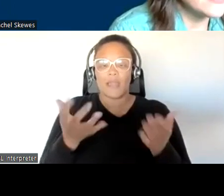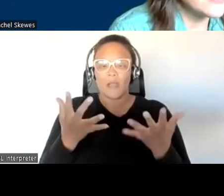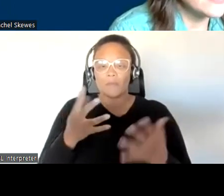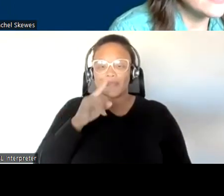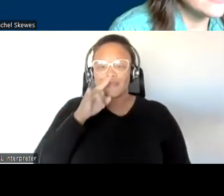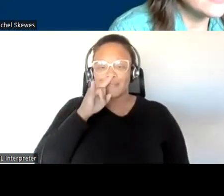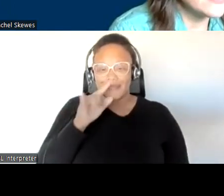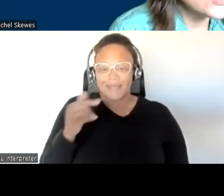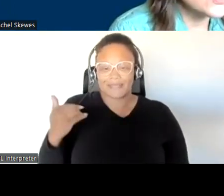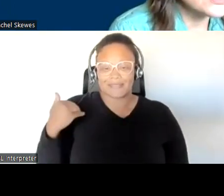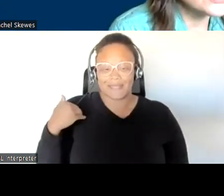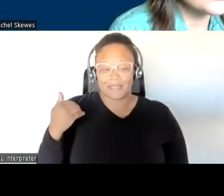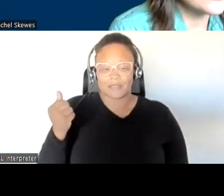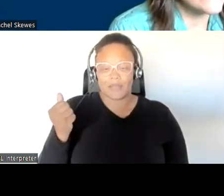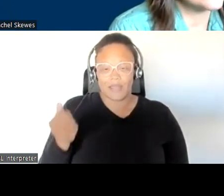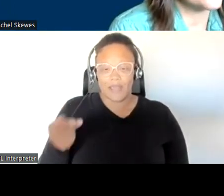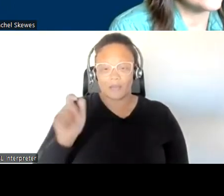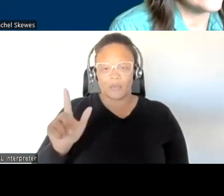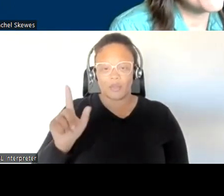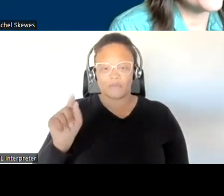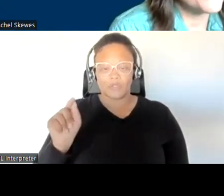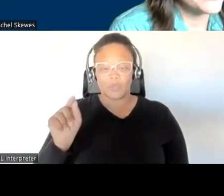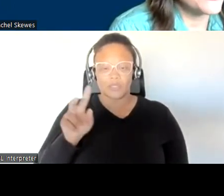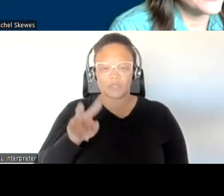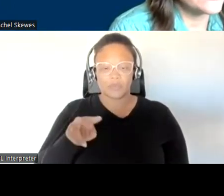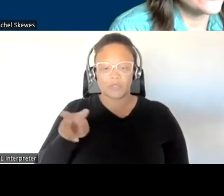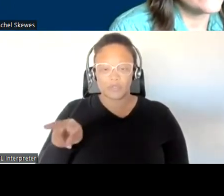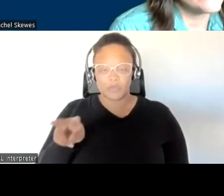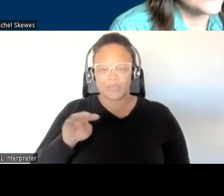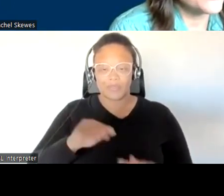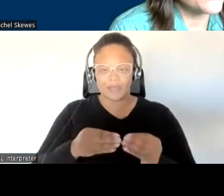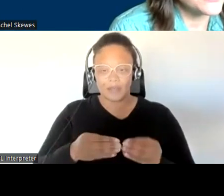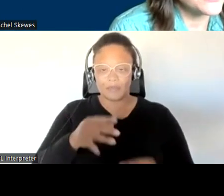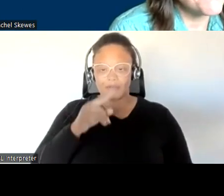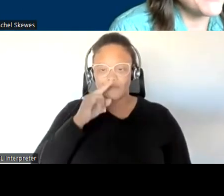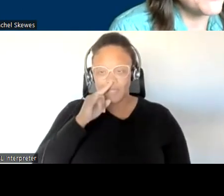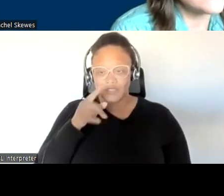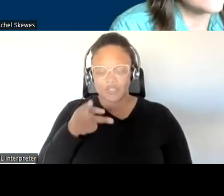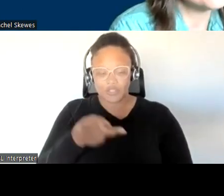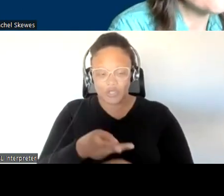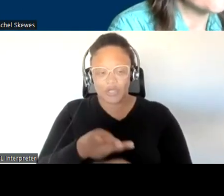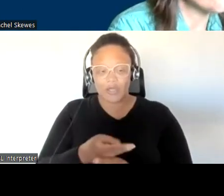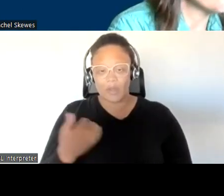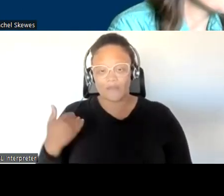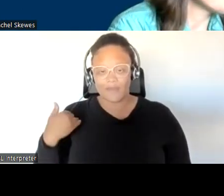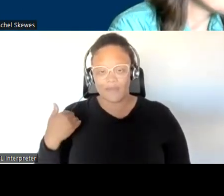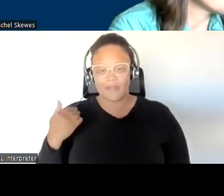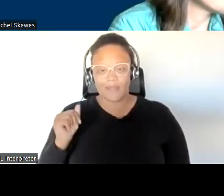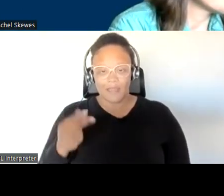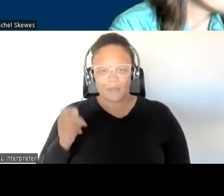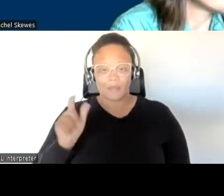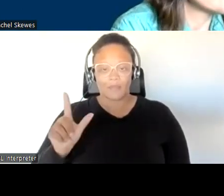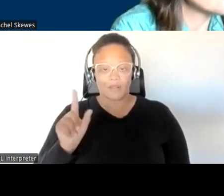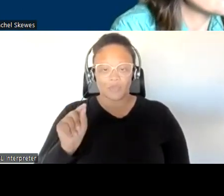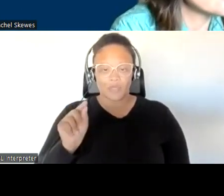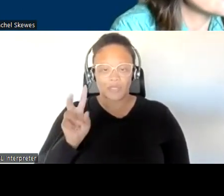many subsidized children she was caring for in April 2022, that's what the payment would be based on. Entonces el pago